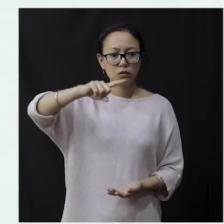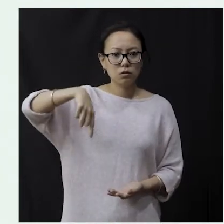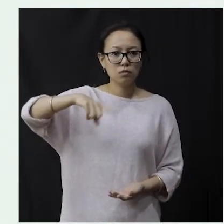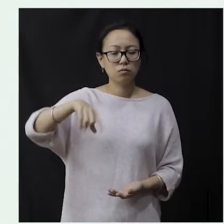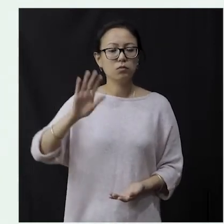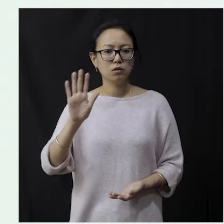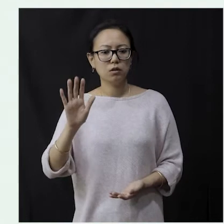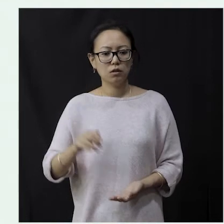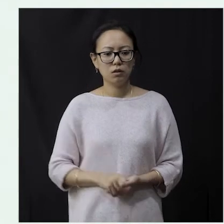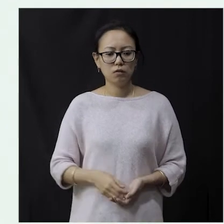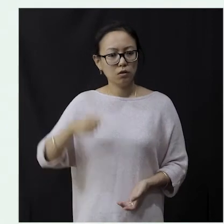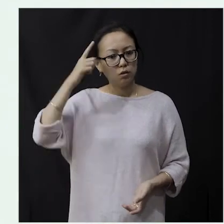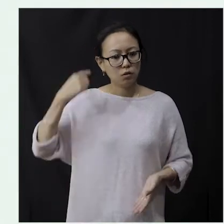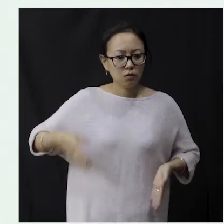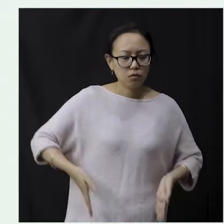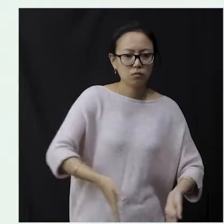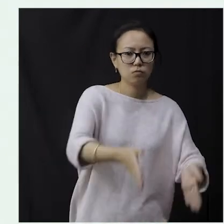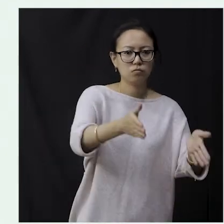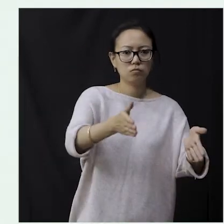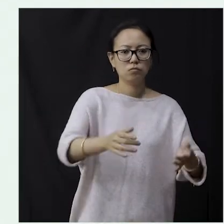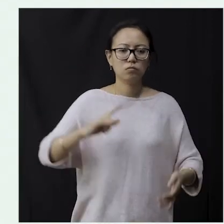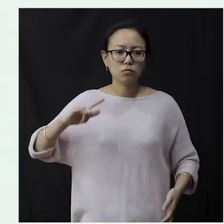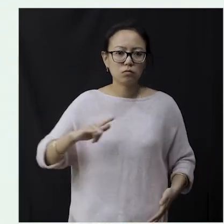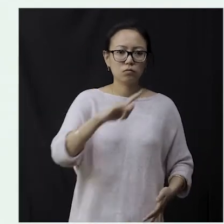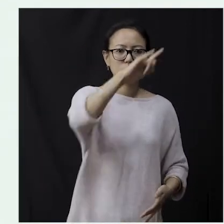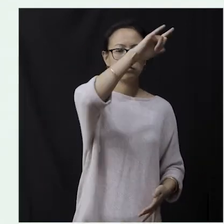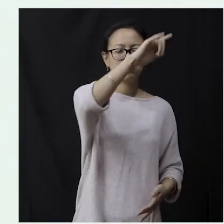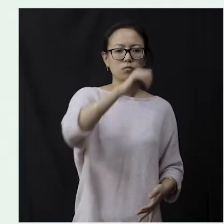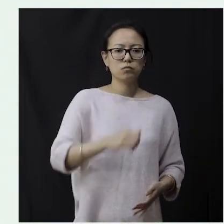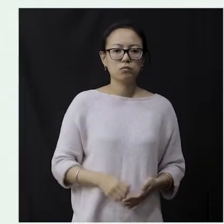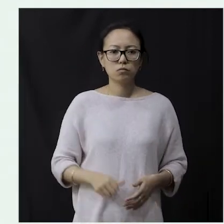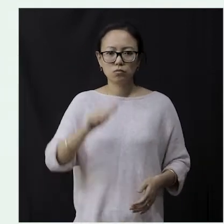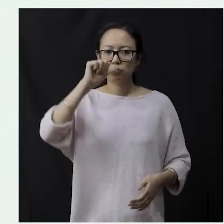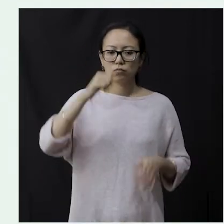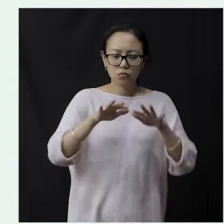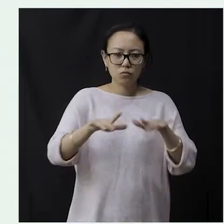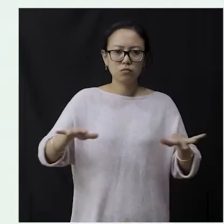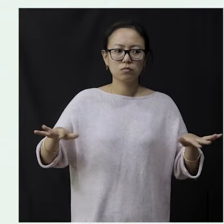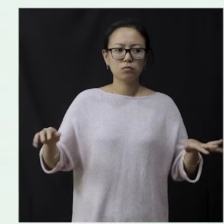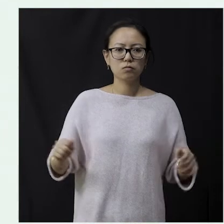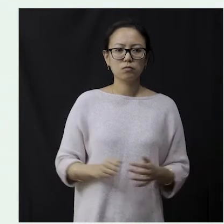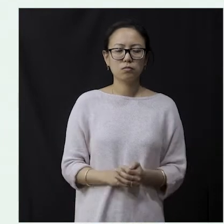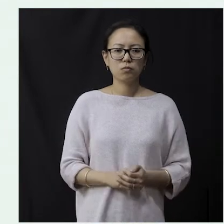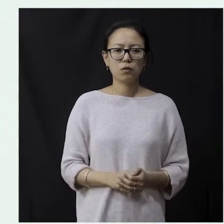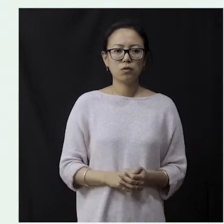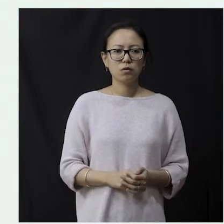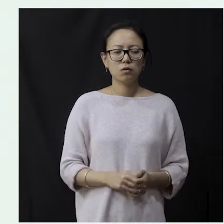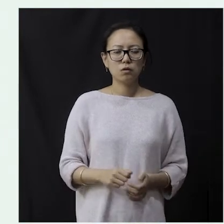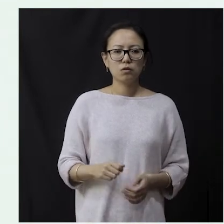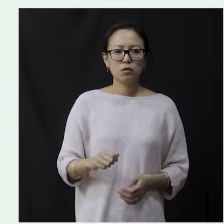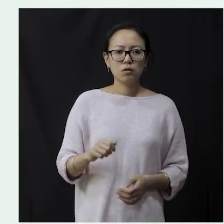land, air, and water, right? I just finished with the land, where there are two types of